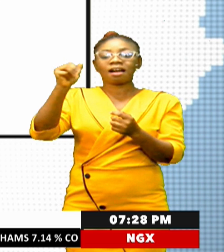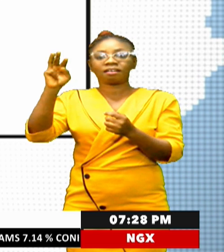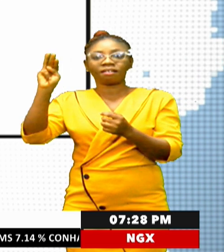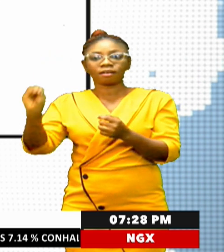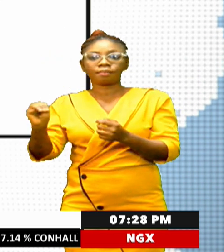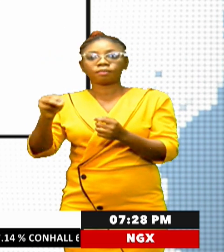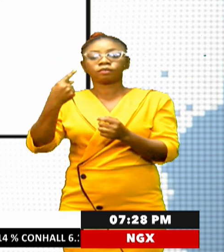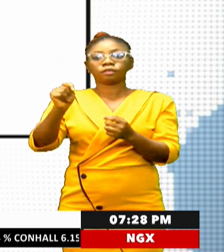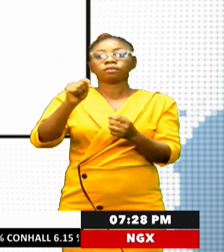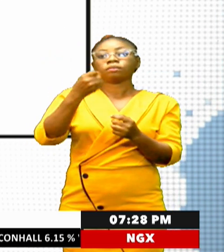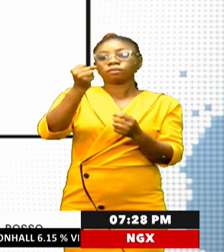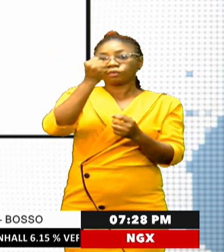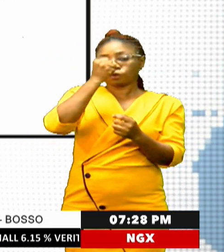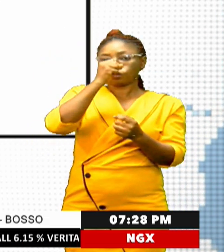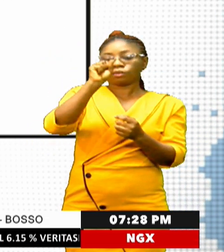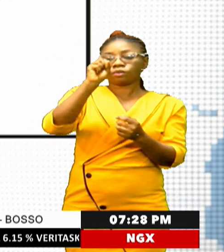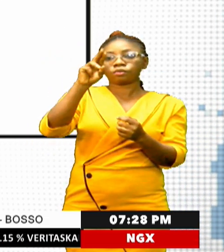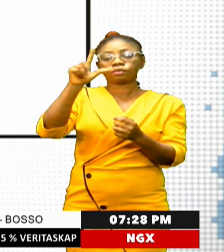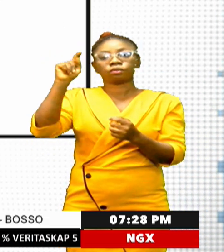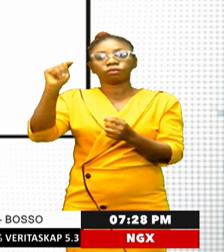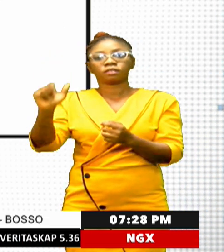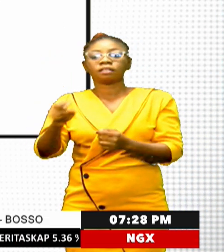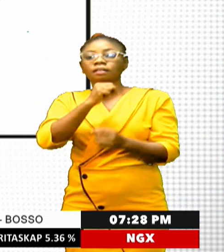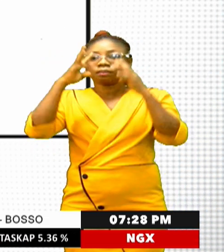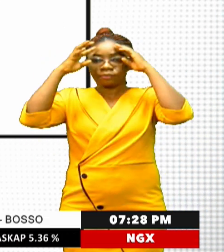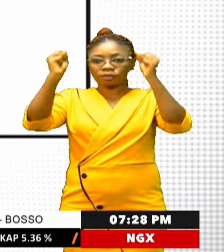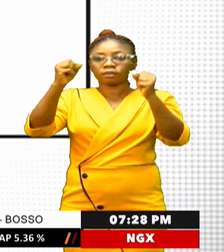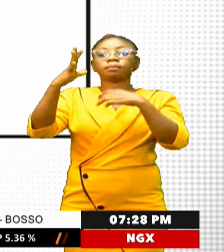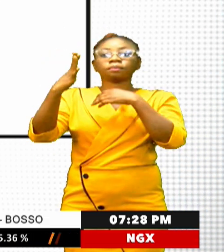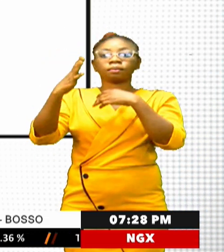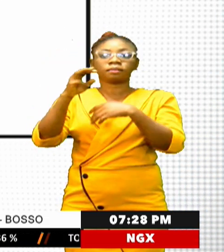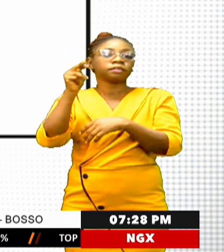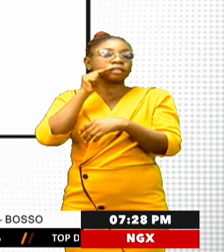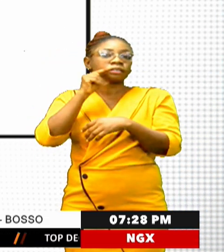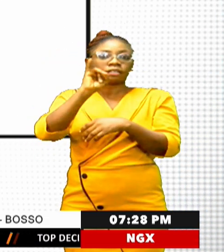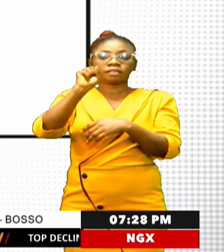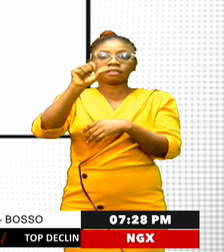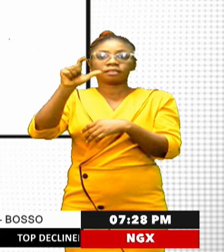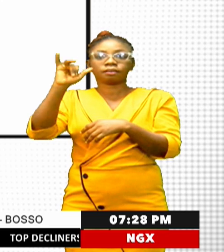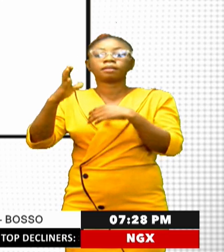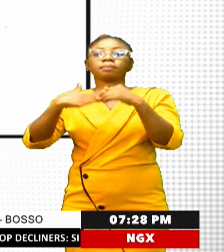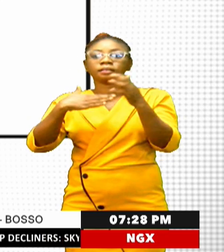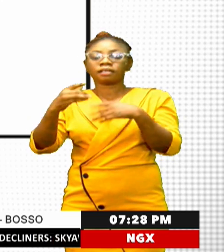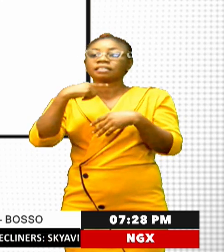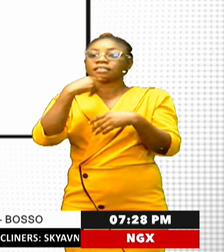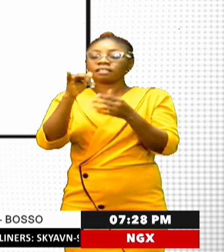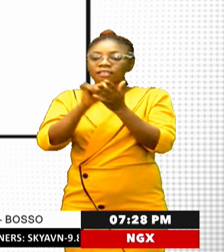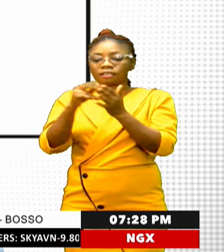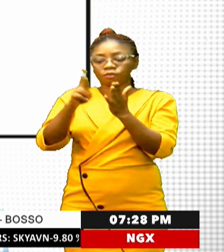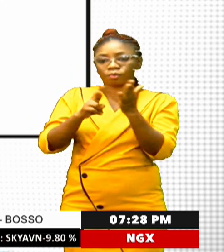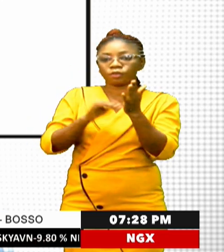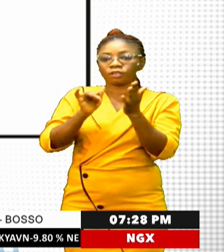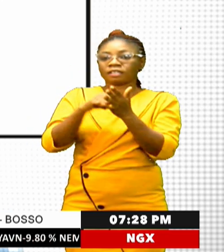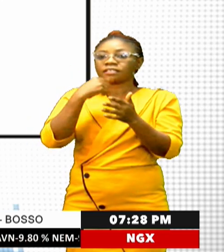Sultan of Sokoto and President General, Nigeria Supreme Council for Islamic Affairs, Mohammed Saad Abubakar, accepted the report and accordingly